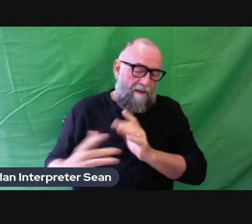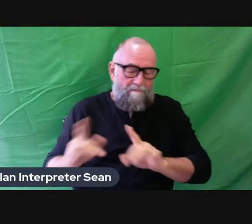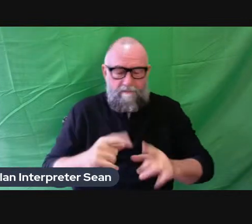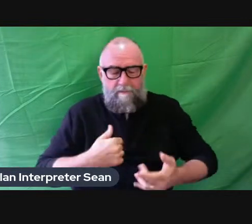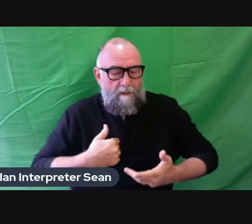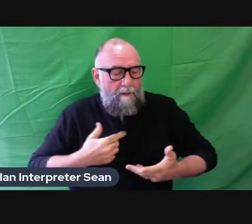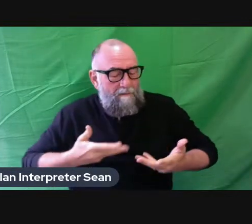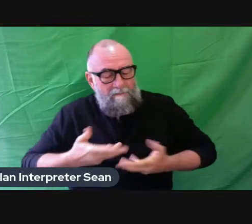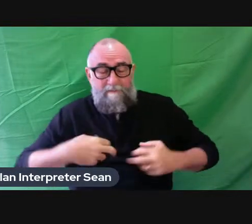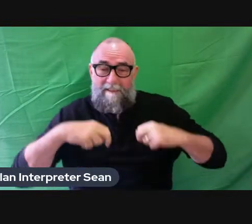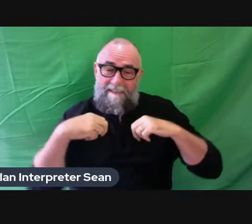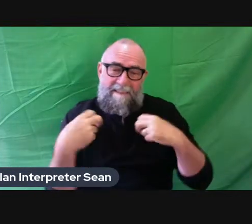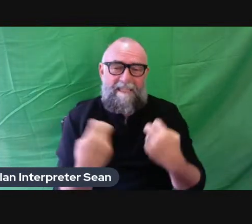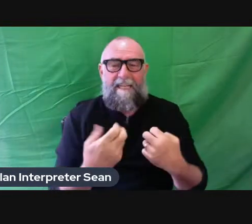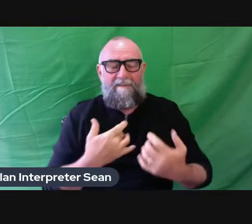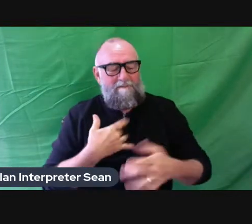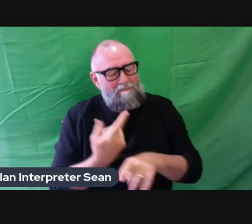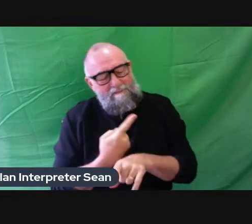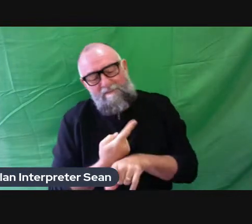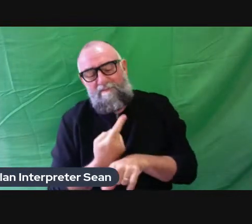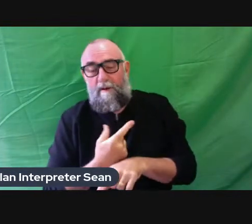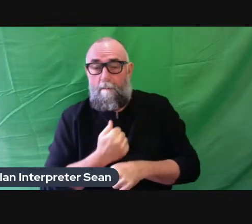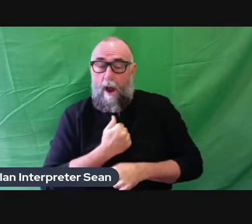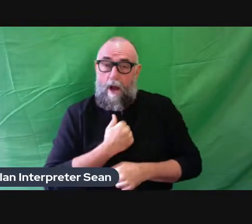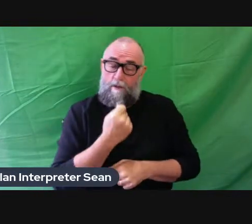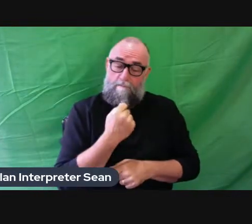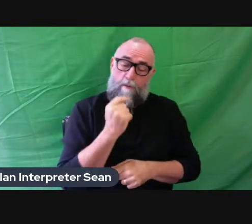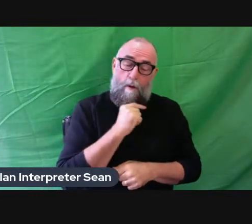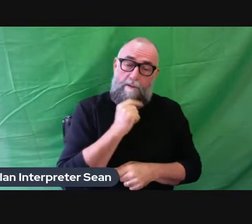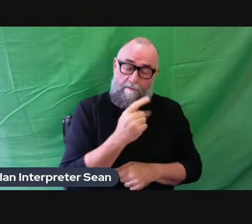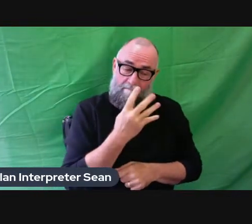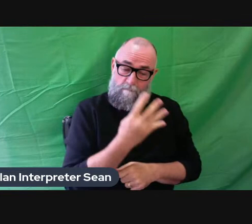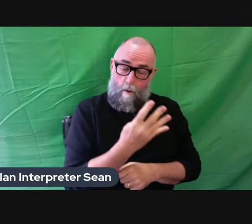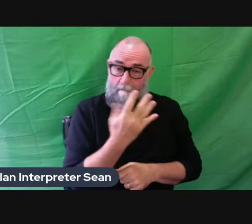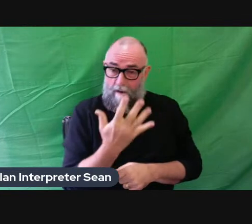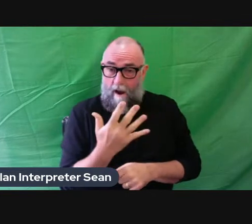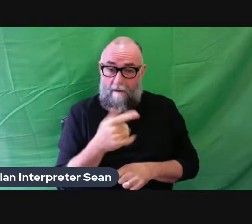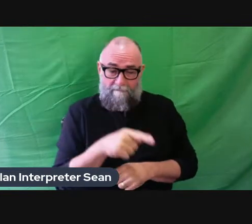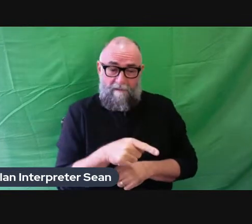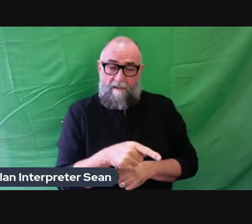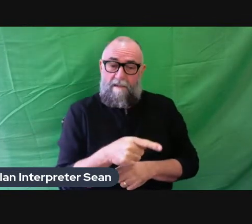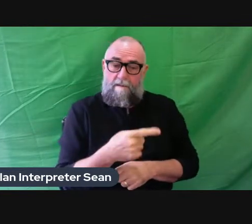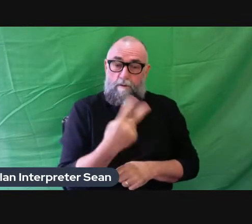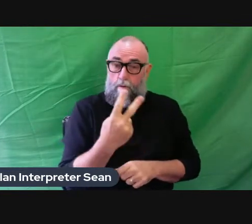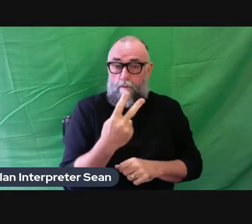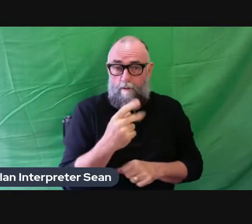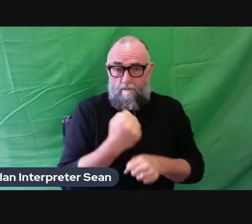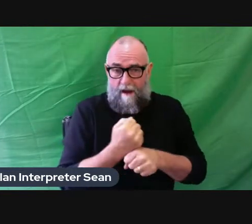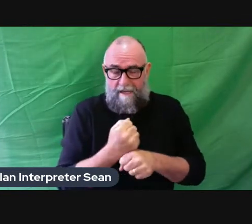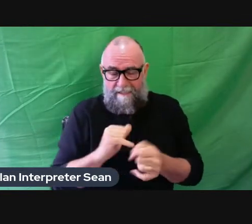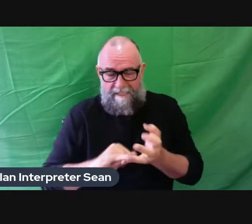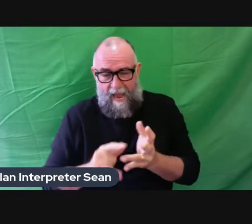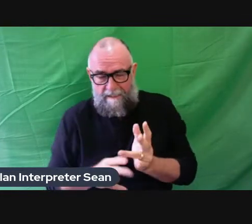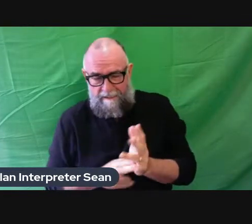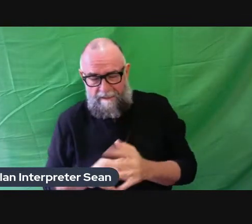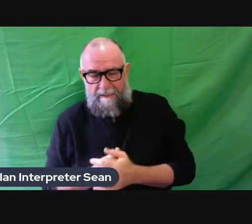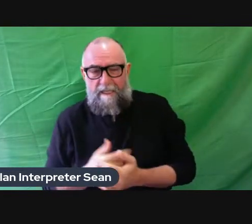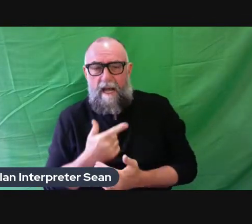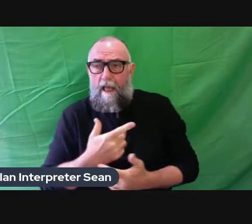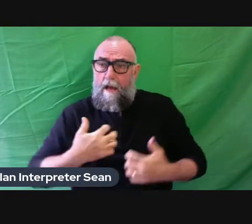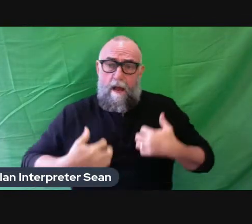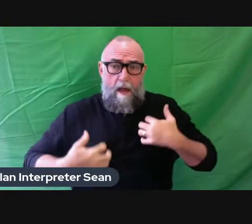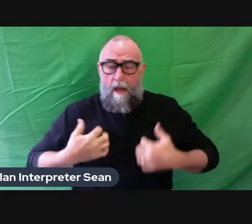and her grandsons, my boys, who were just 4 and 5 at the time, they were delighting in showing Grandma the downstairs